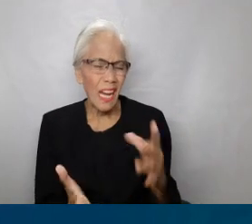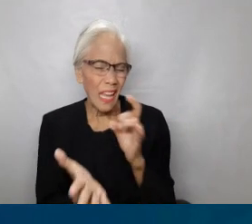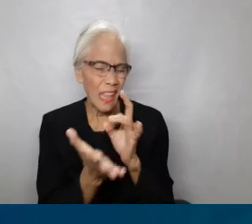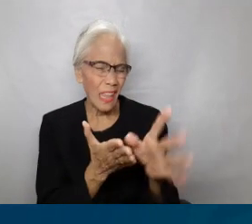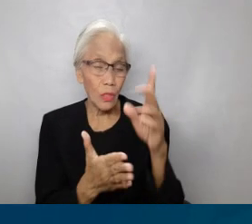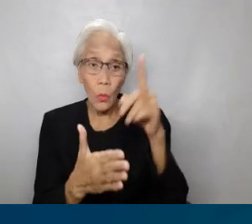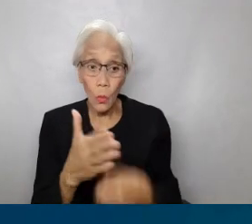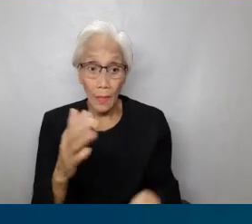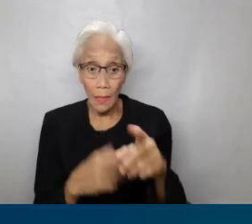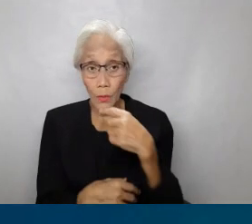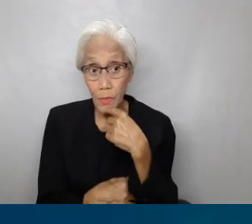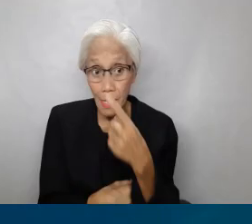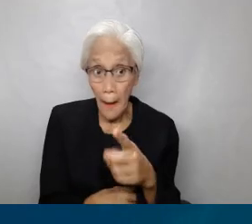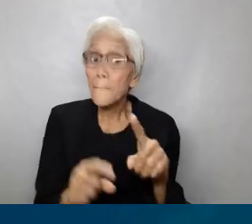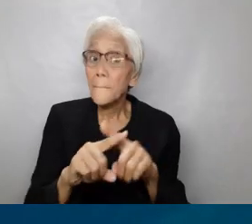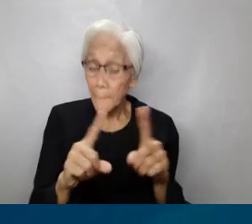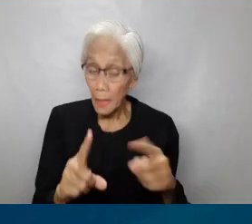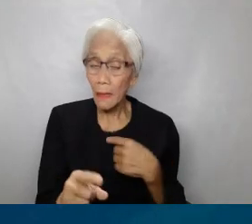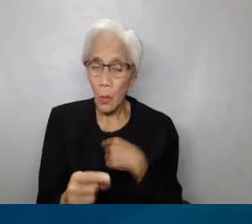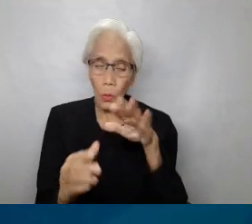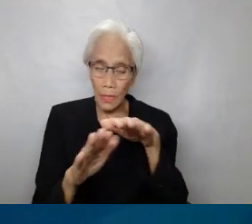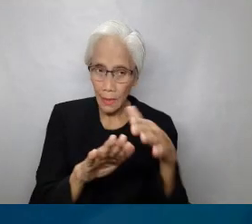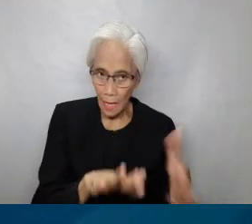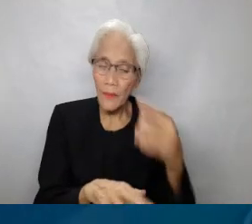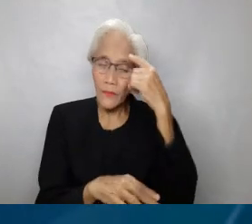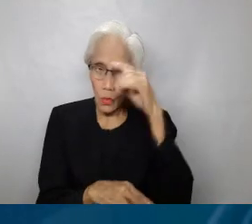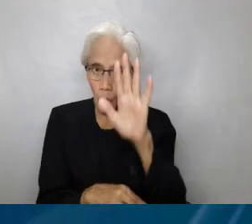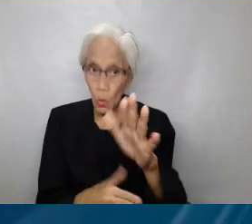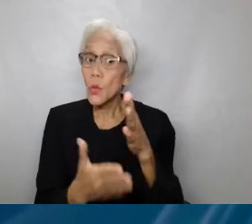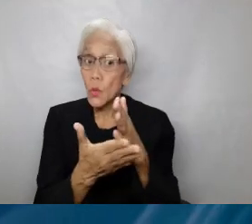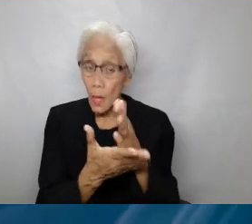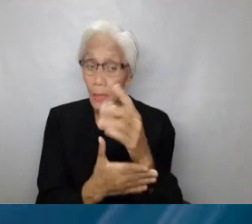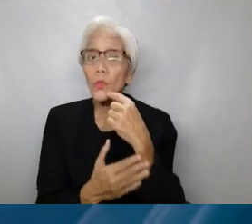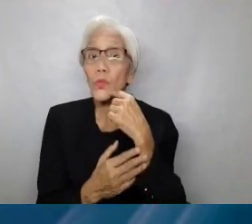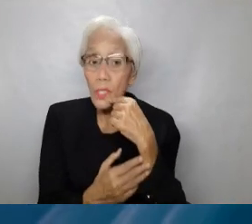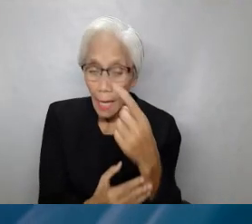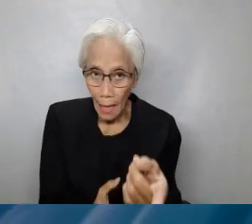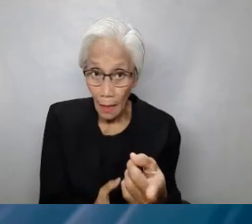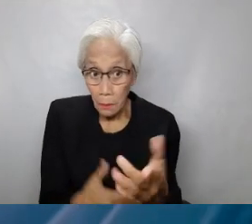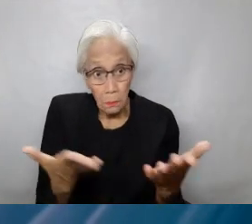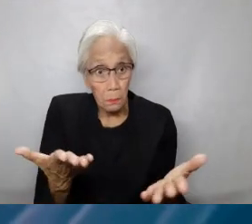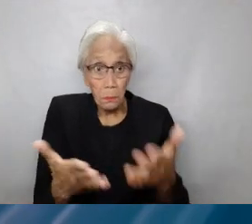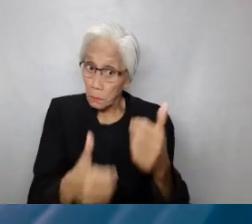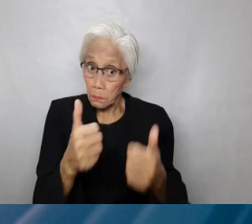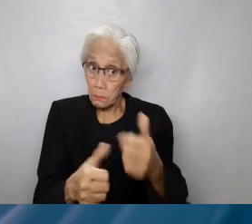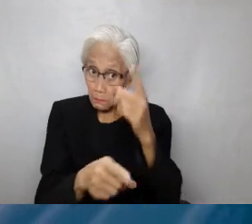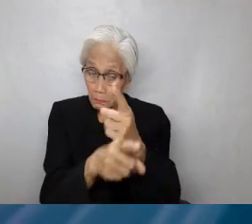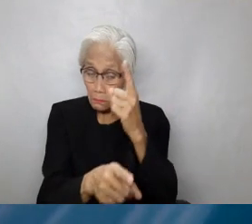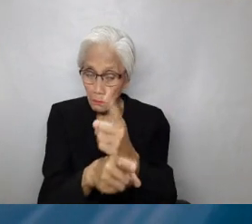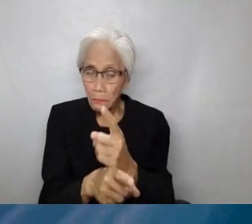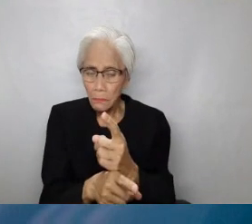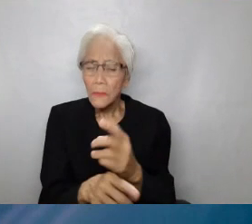I hate what you say, but I would die for your right to say it. Tama naman yan, di